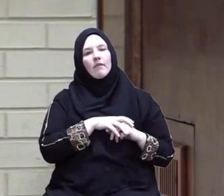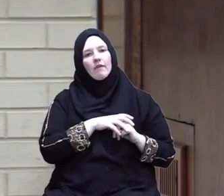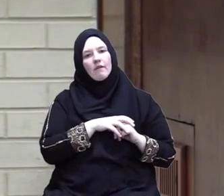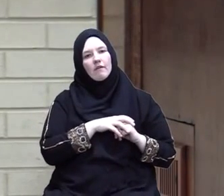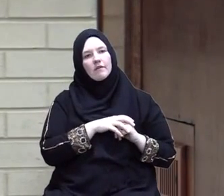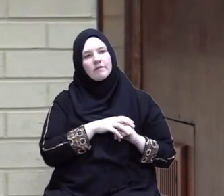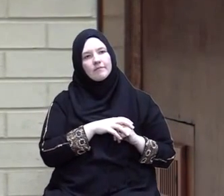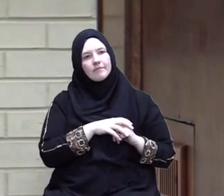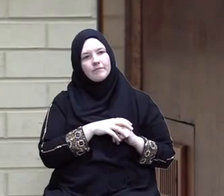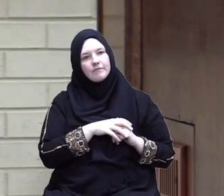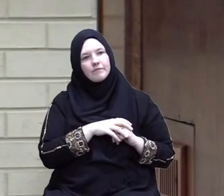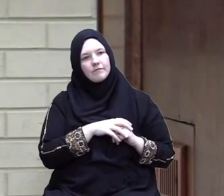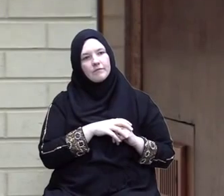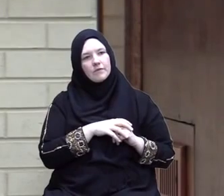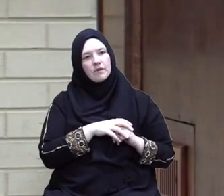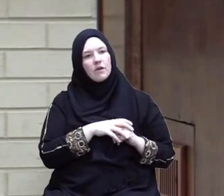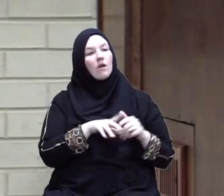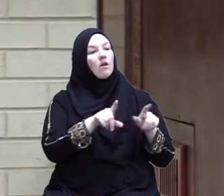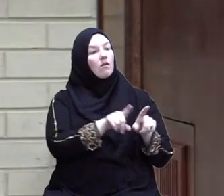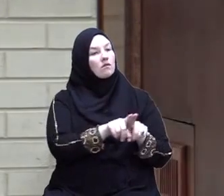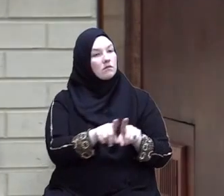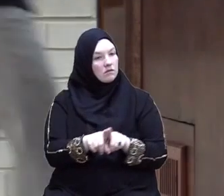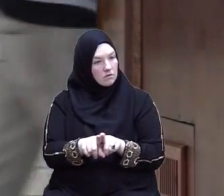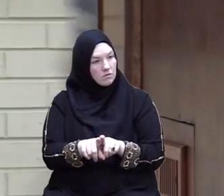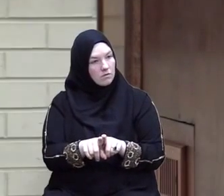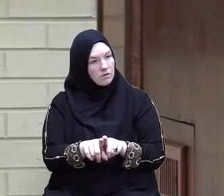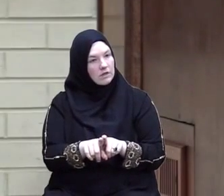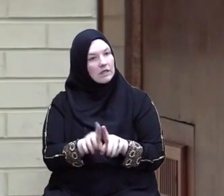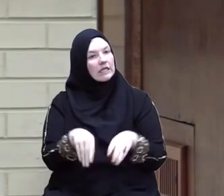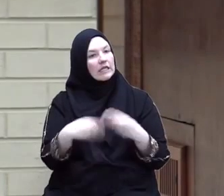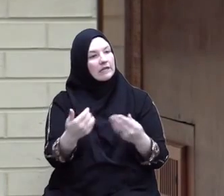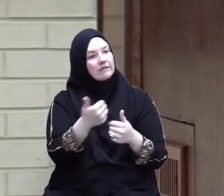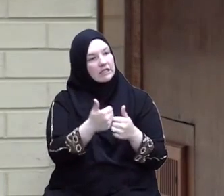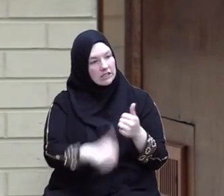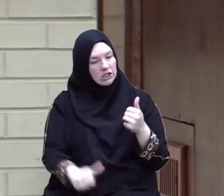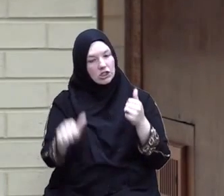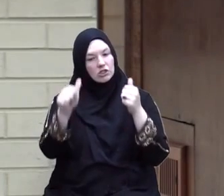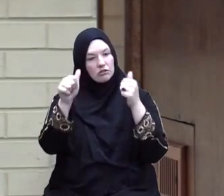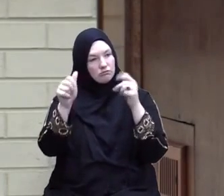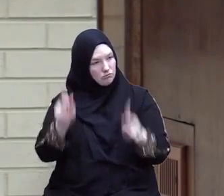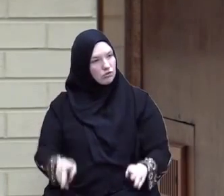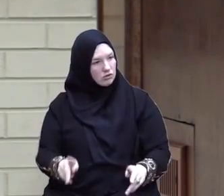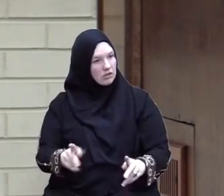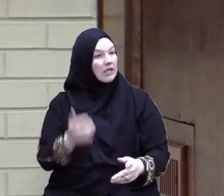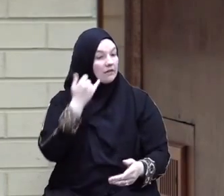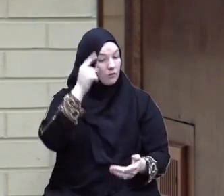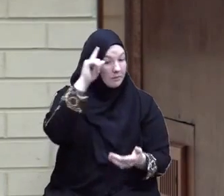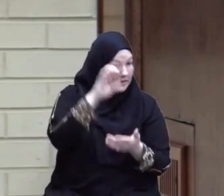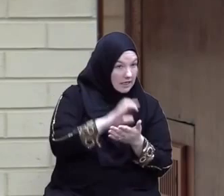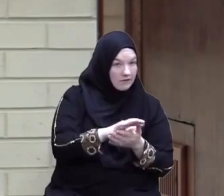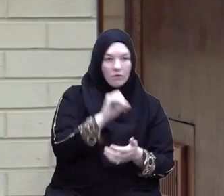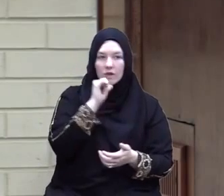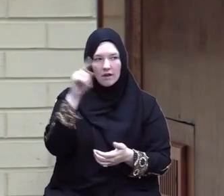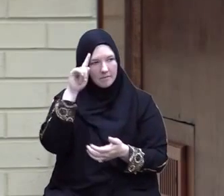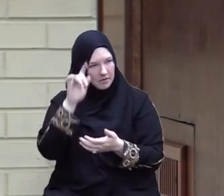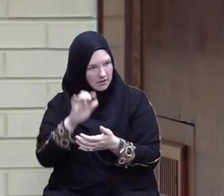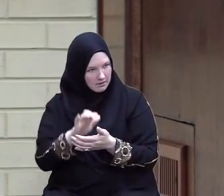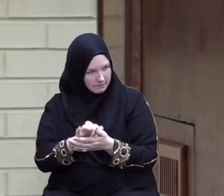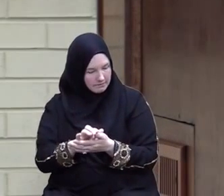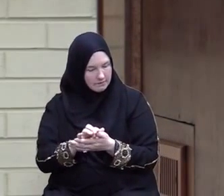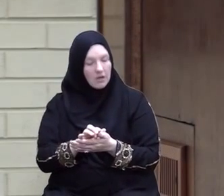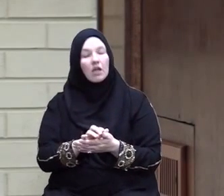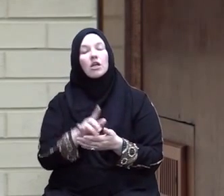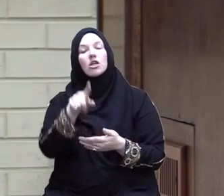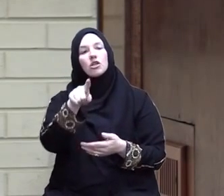the munafiqeen, it also gives each individual of us, whether you believe or you don't believe, you